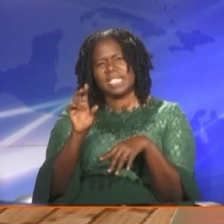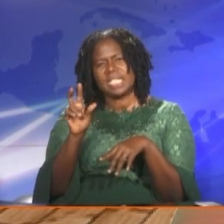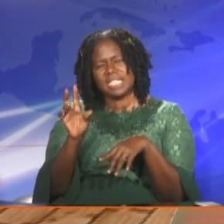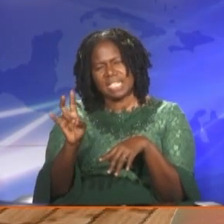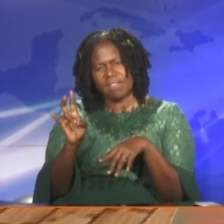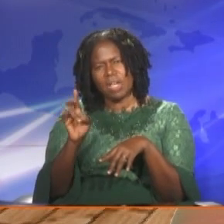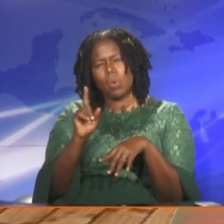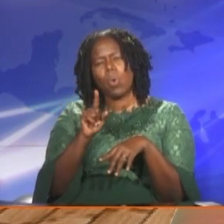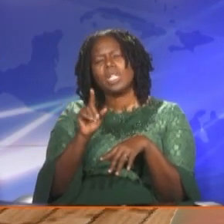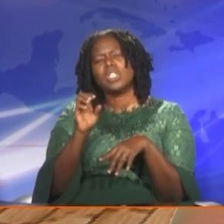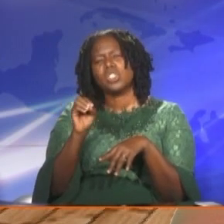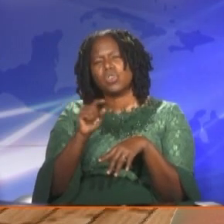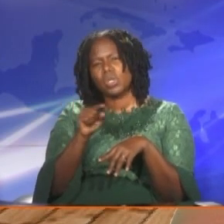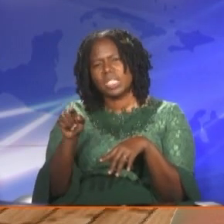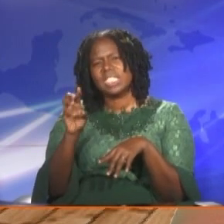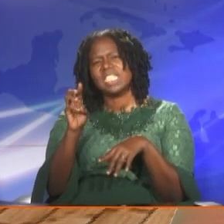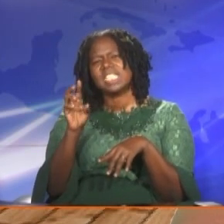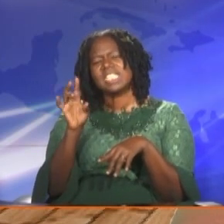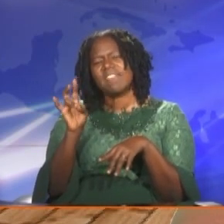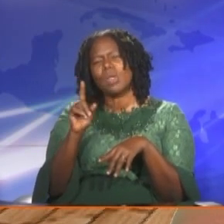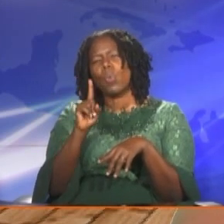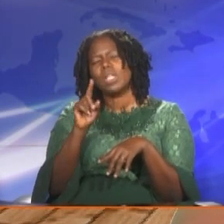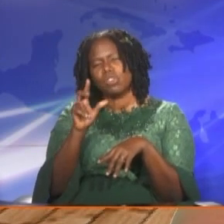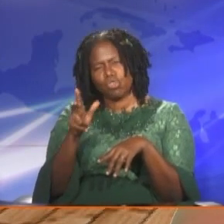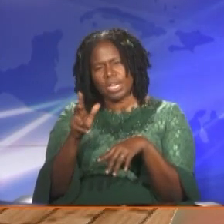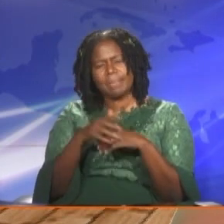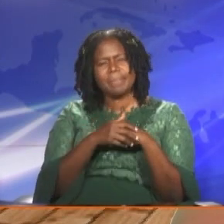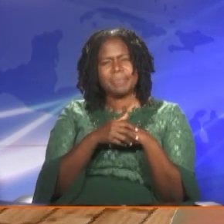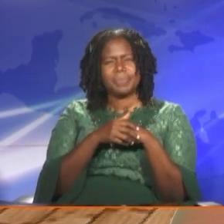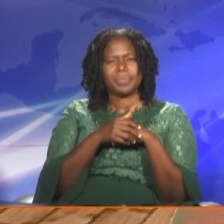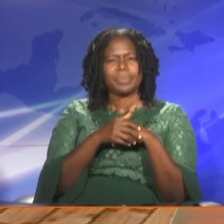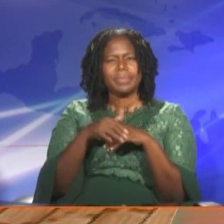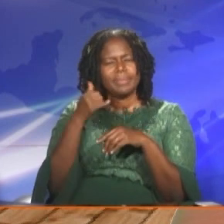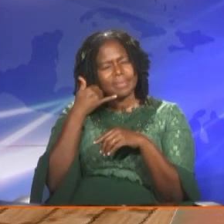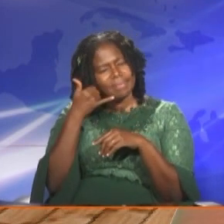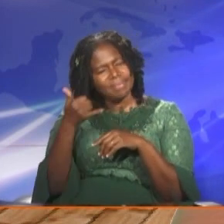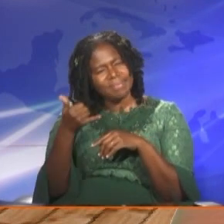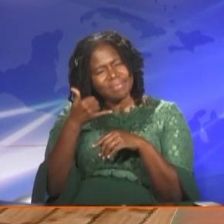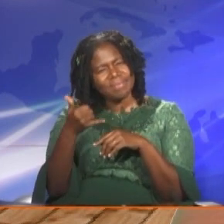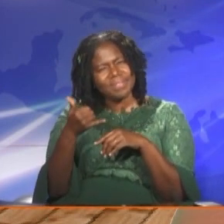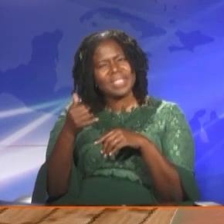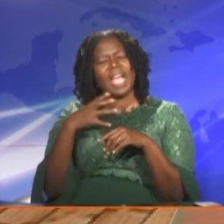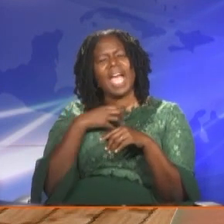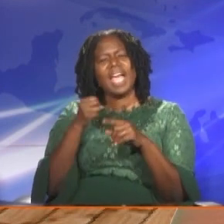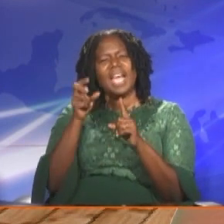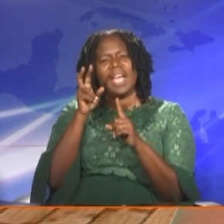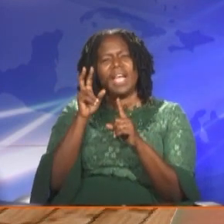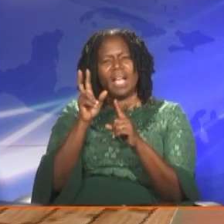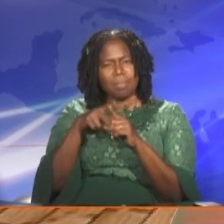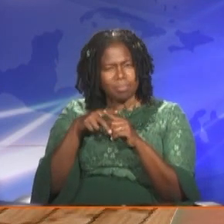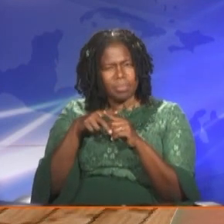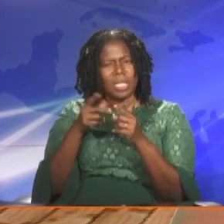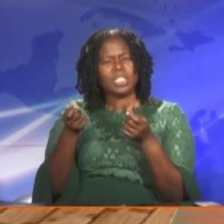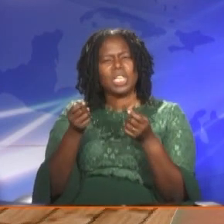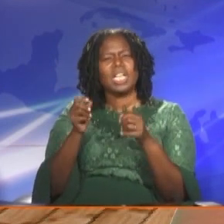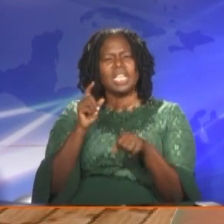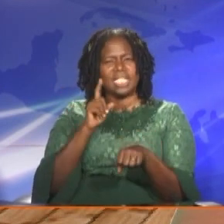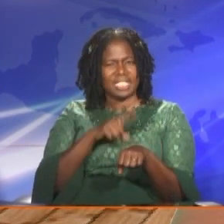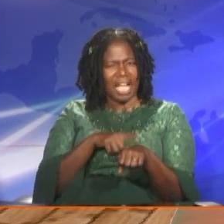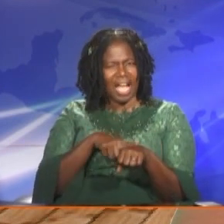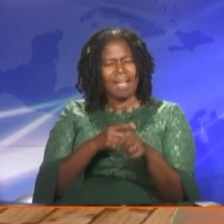6710 to 6713. So call, make an appointment, talk to one of our very qualified